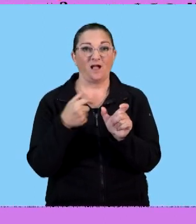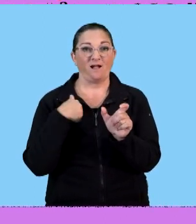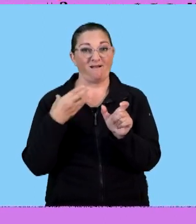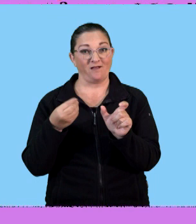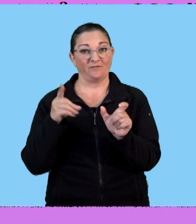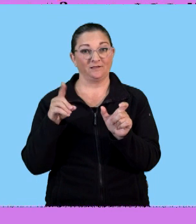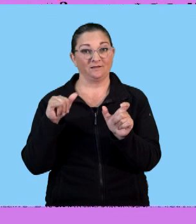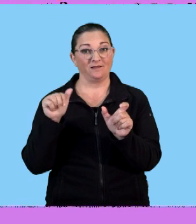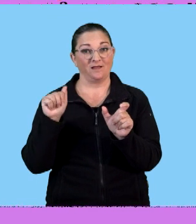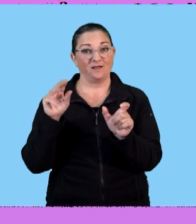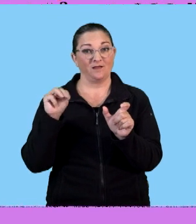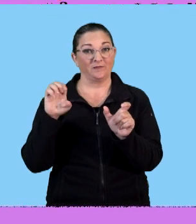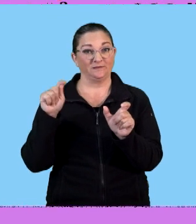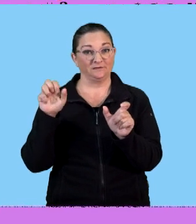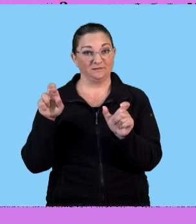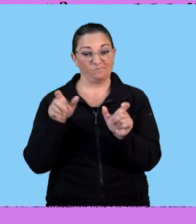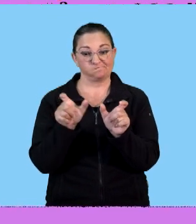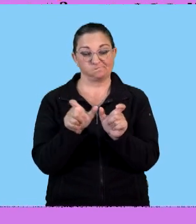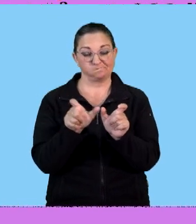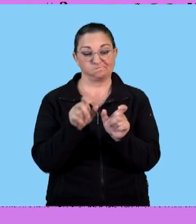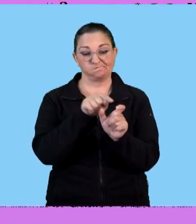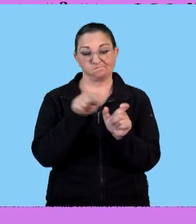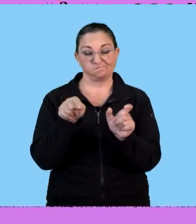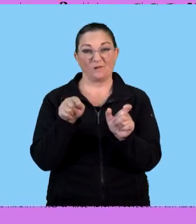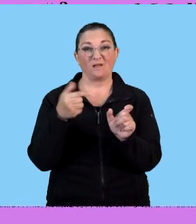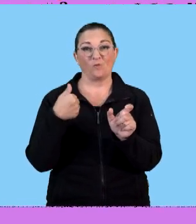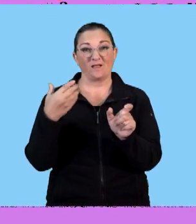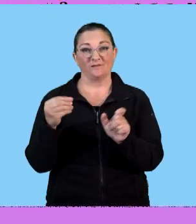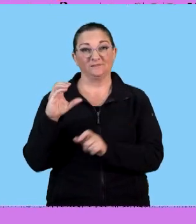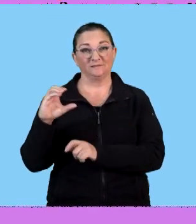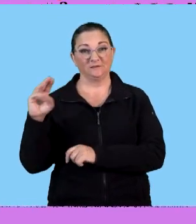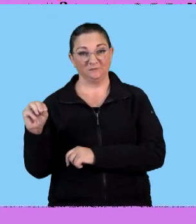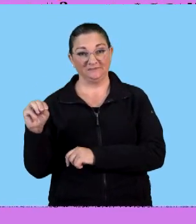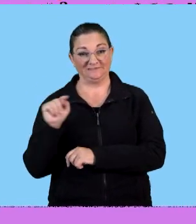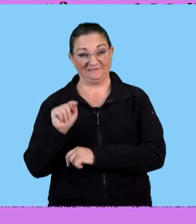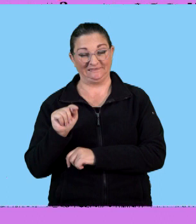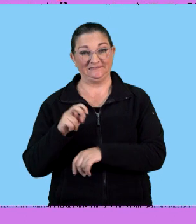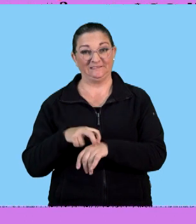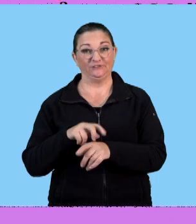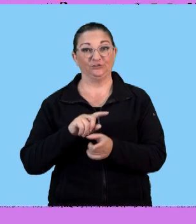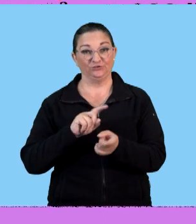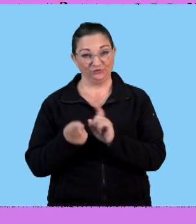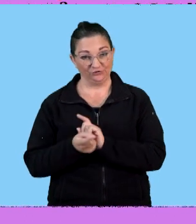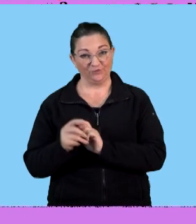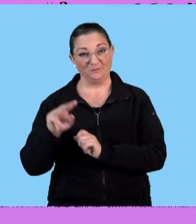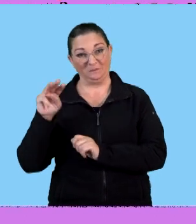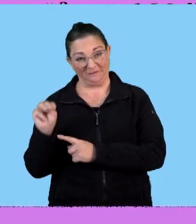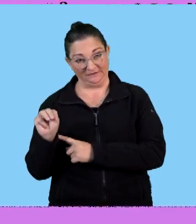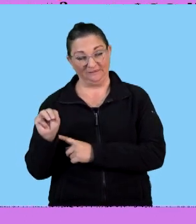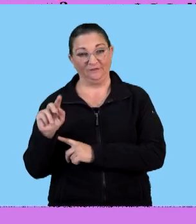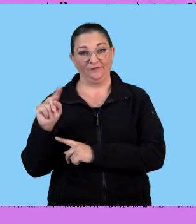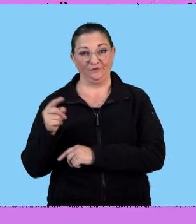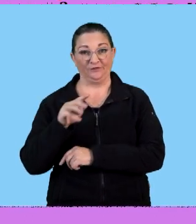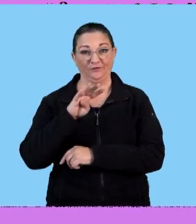is given? My diameter. Okay, so diameter is given in centimeters. So I'm going to convert that to meters first of